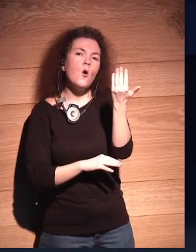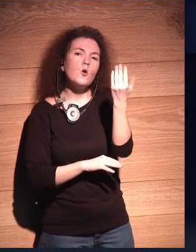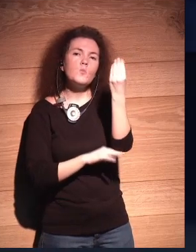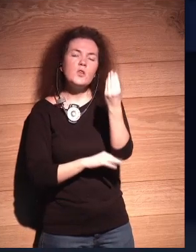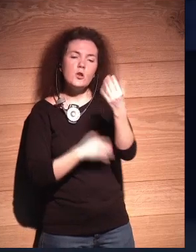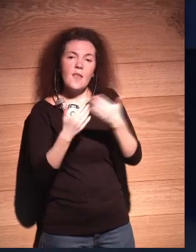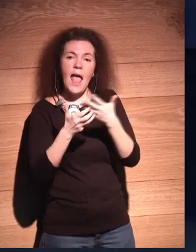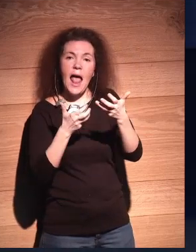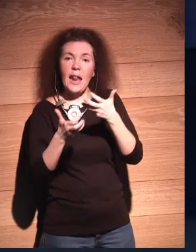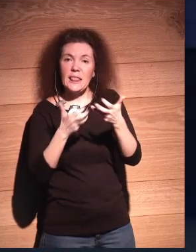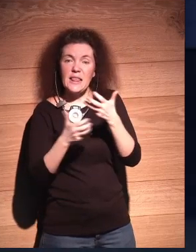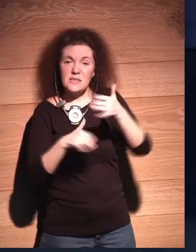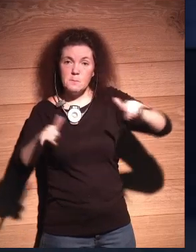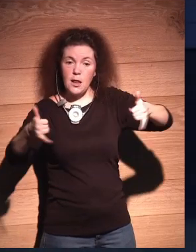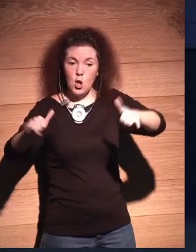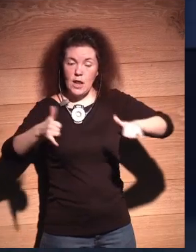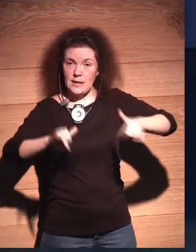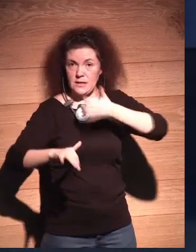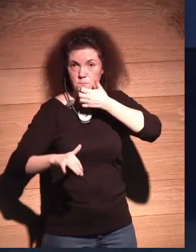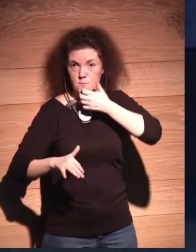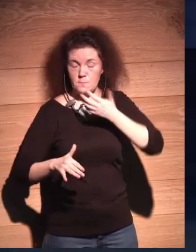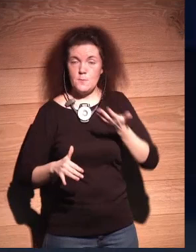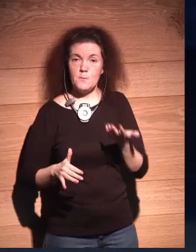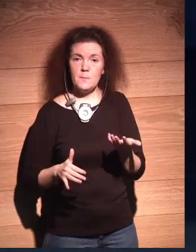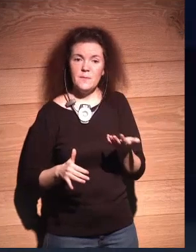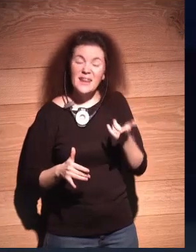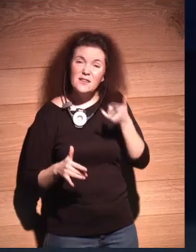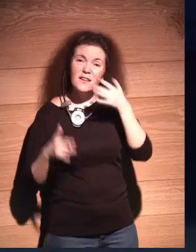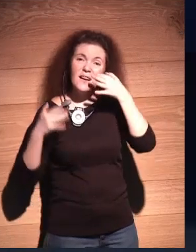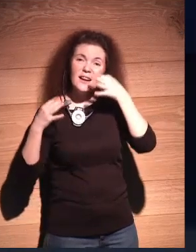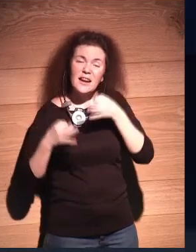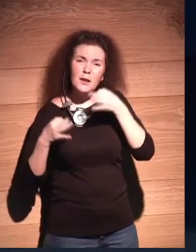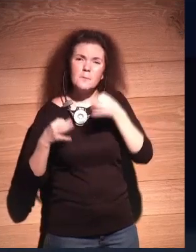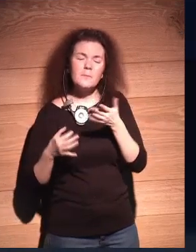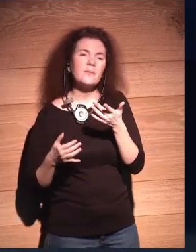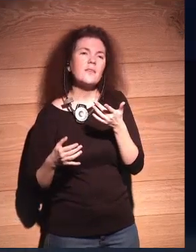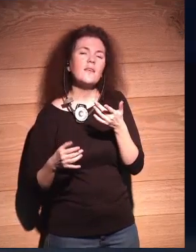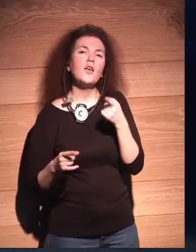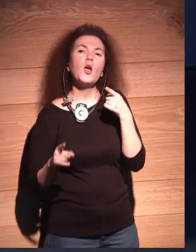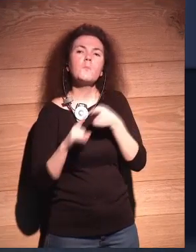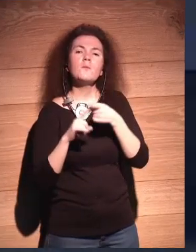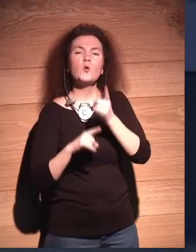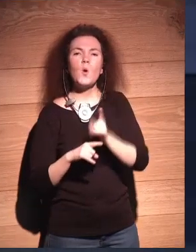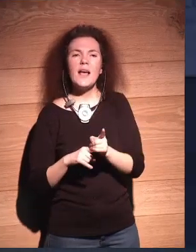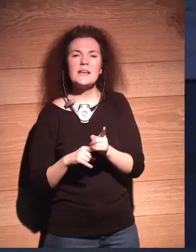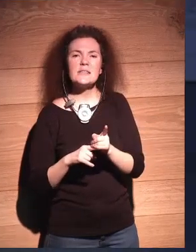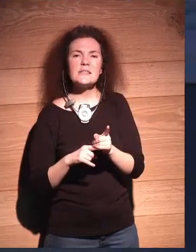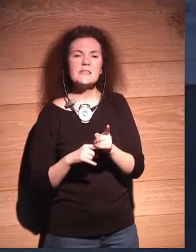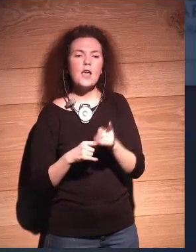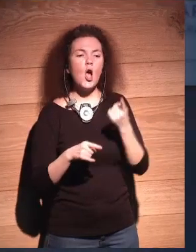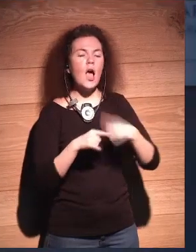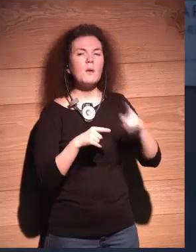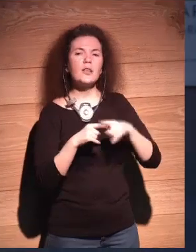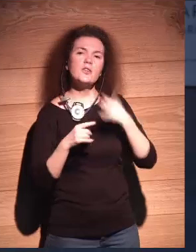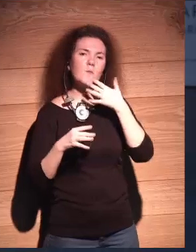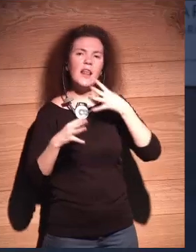this rose reminds me of love. No, it's really not about structuring objects and how and